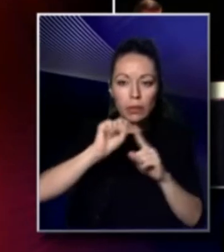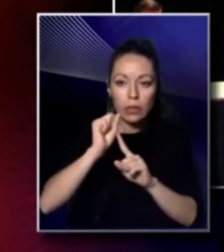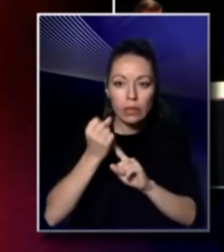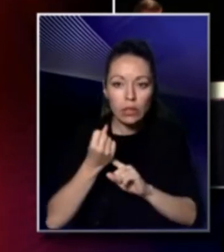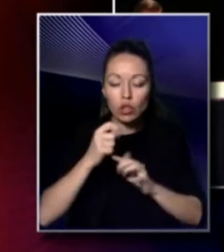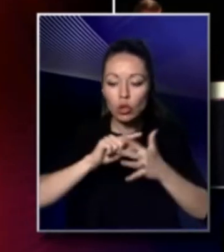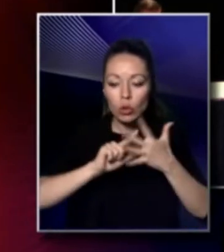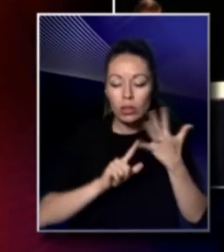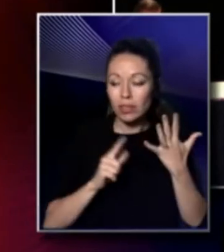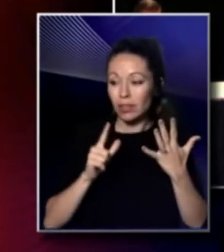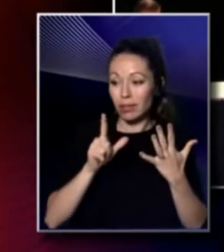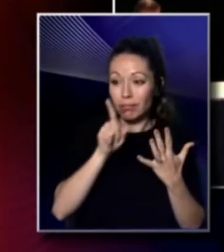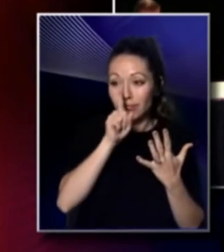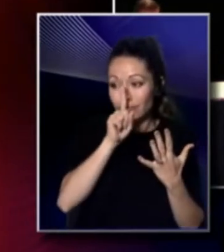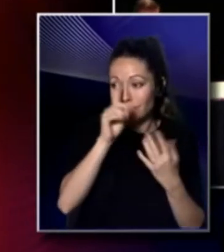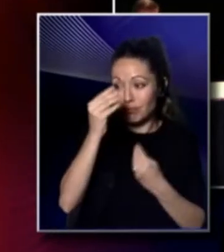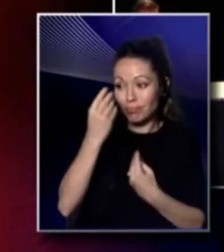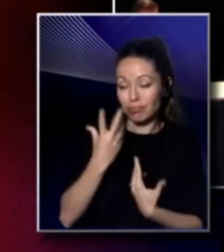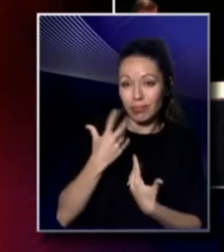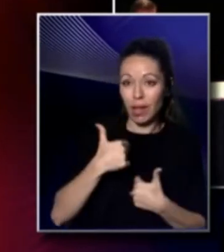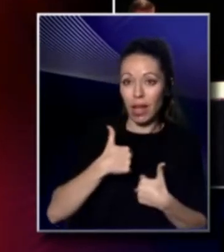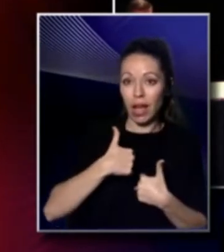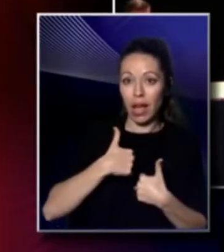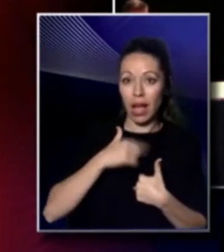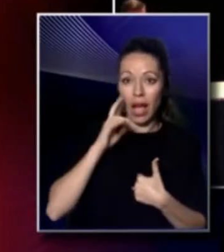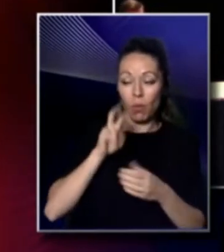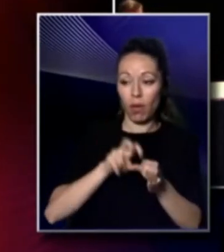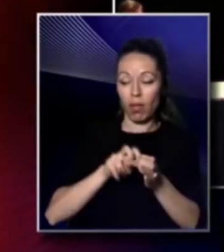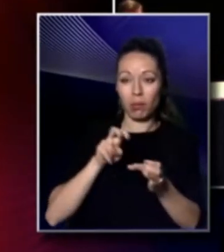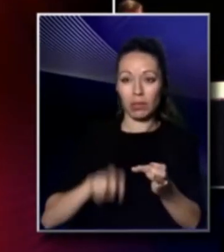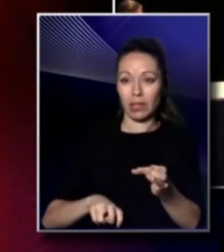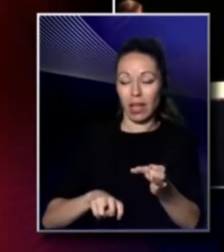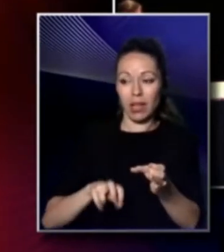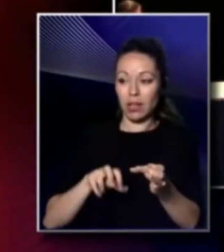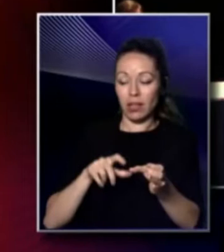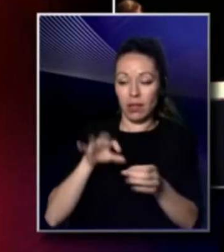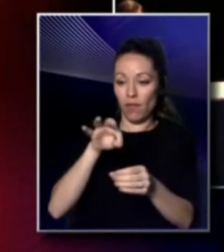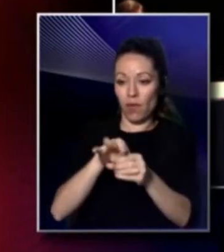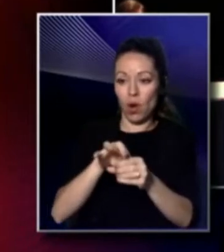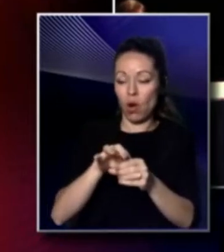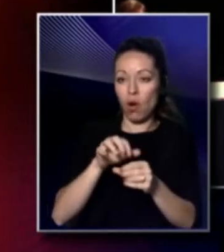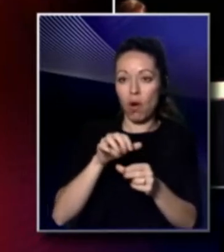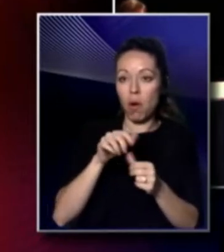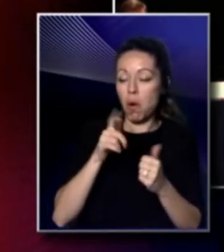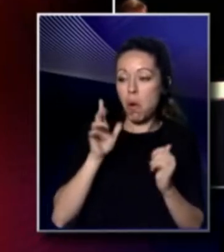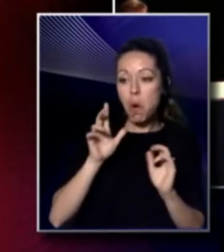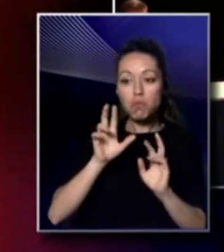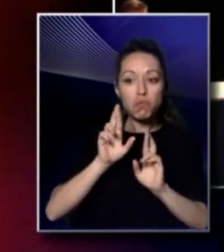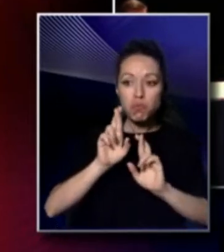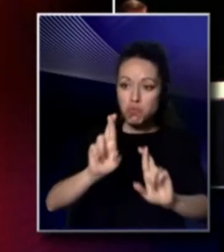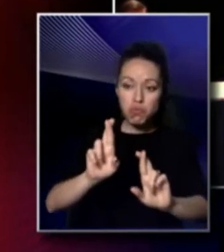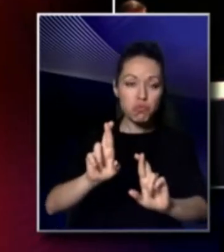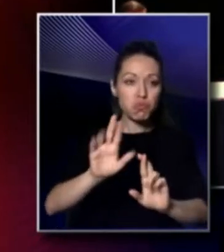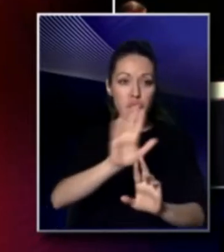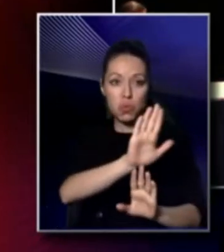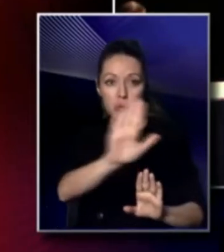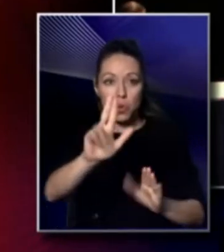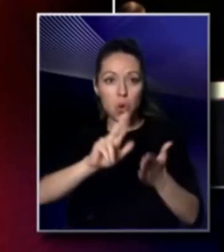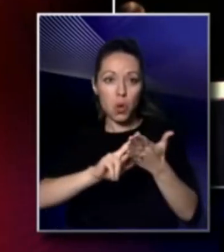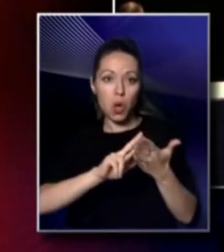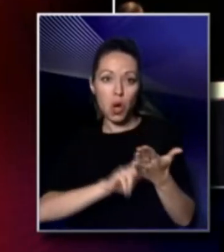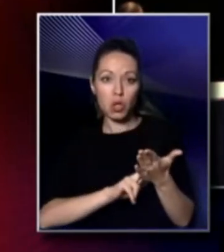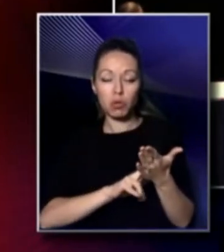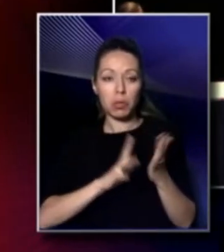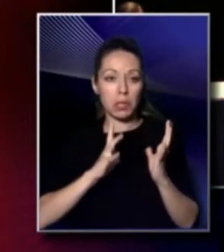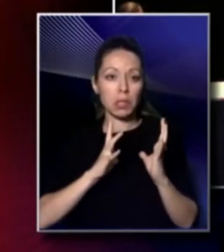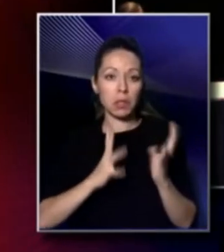not being provided that information, I'm going to abstain from the vote. No disrespect to any of the people the contracts are being offered